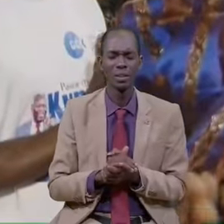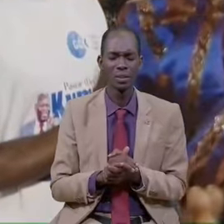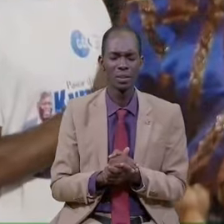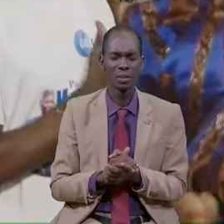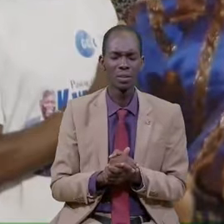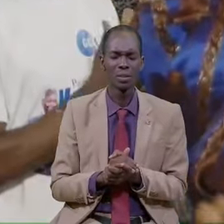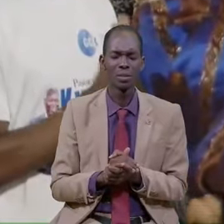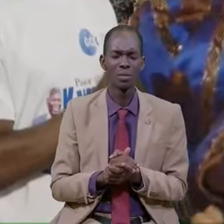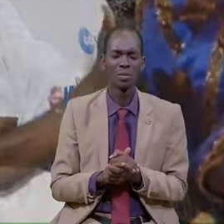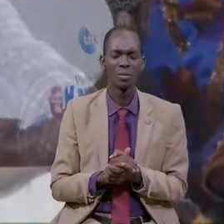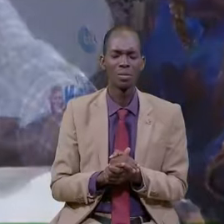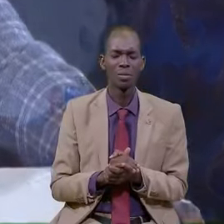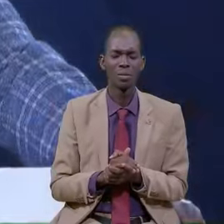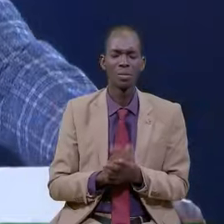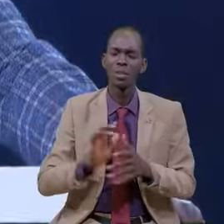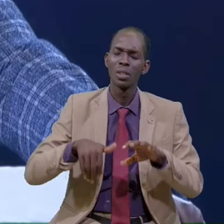it